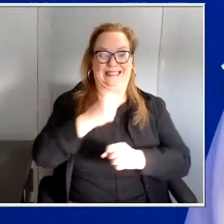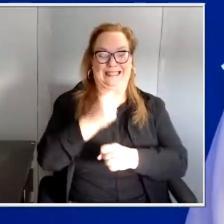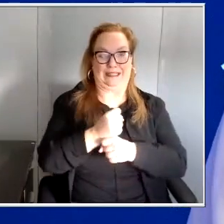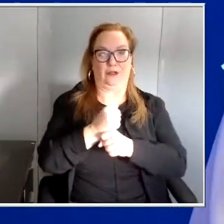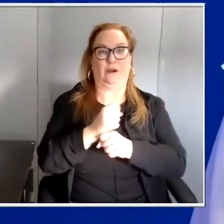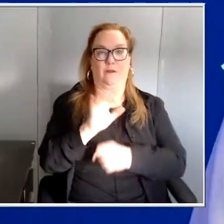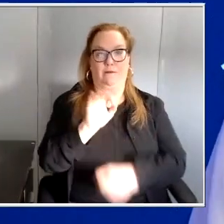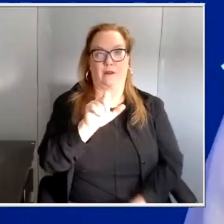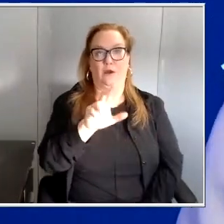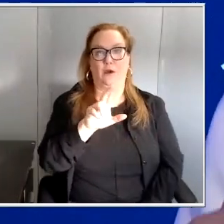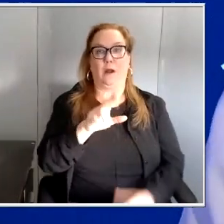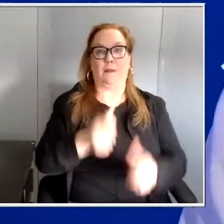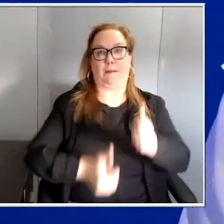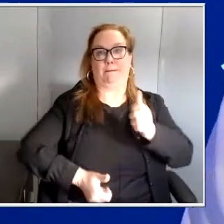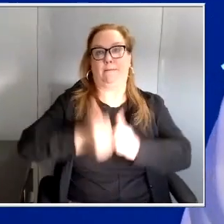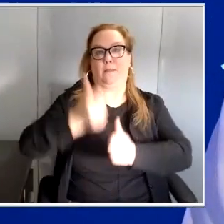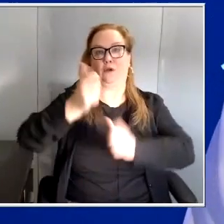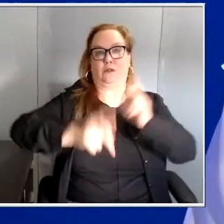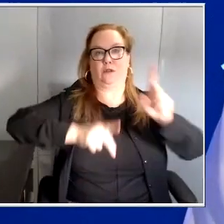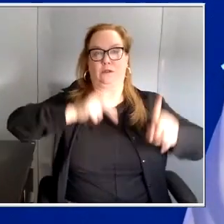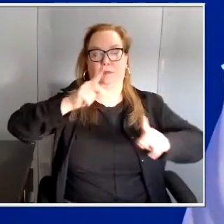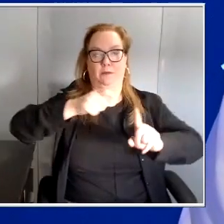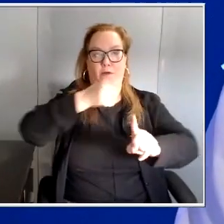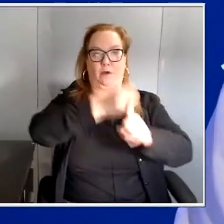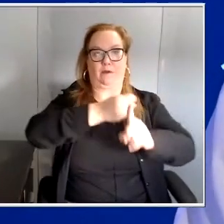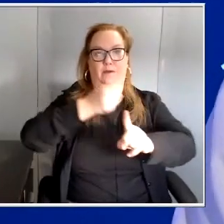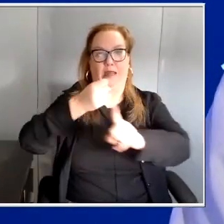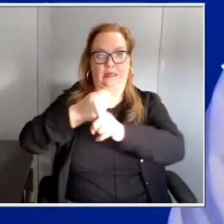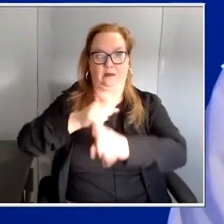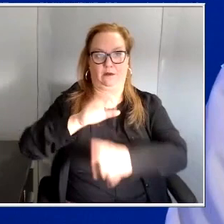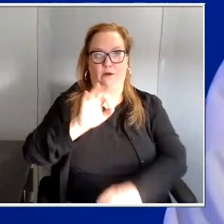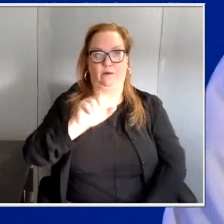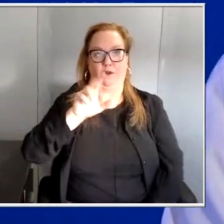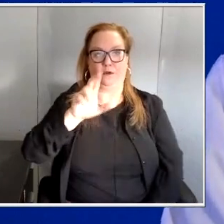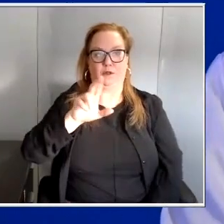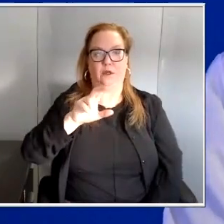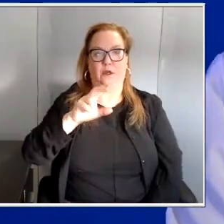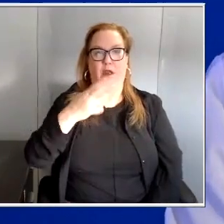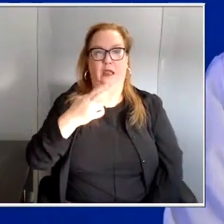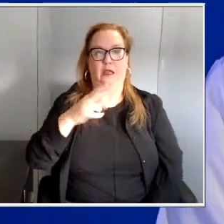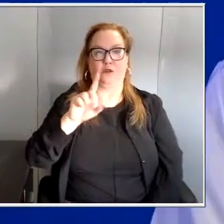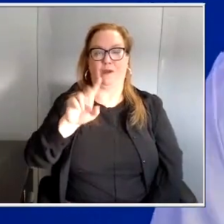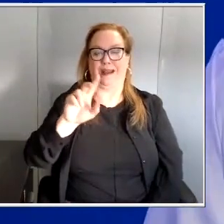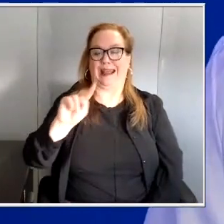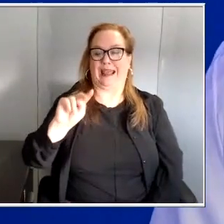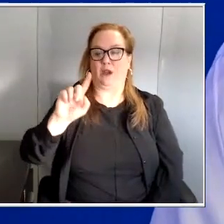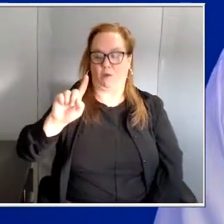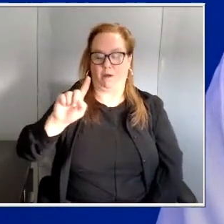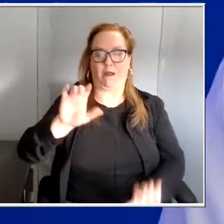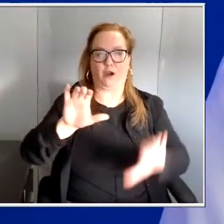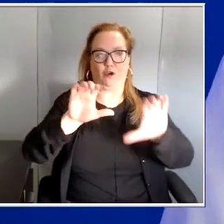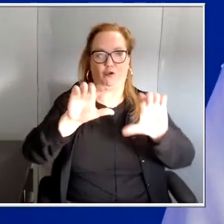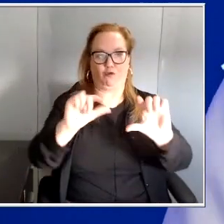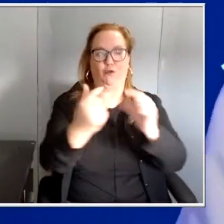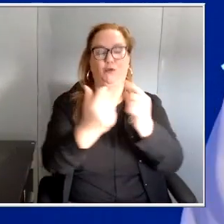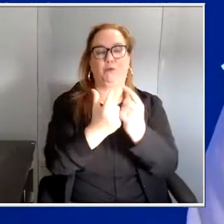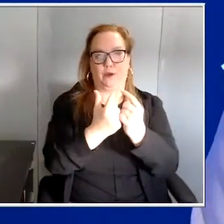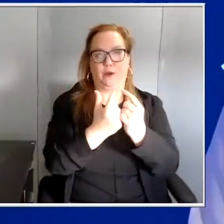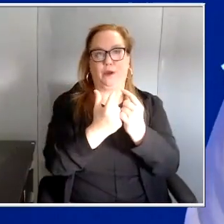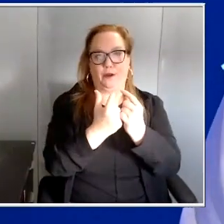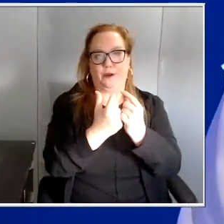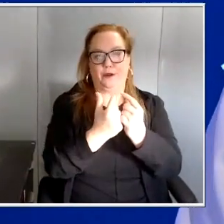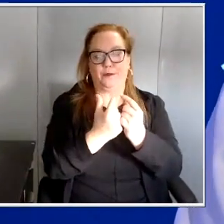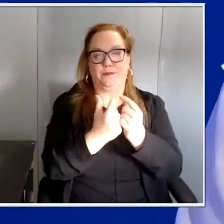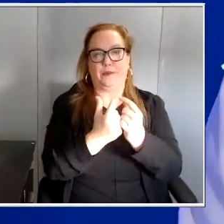but the vast majority of those people that were infected with influenza were the H1N1 subtype. Had a little bit